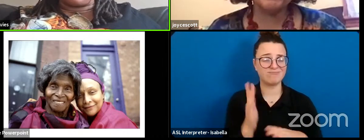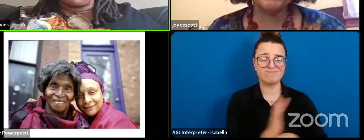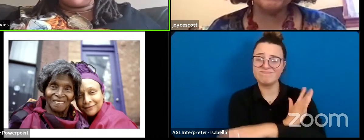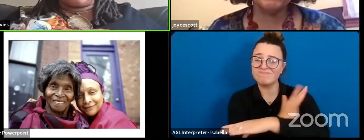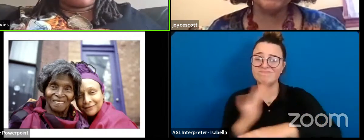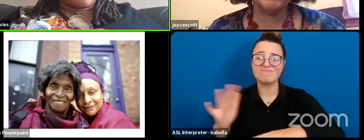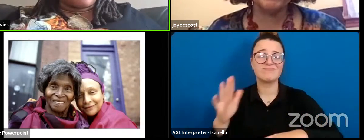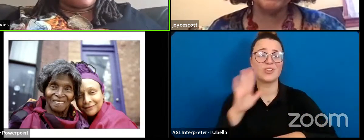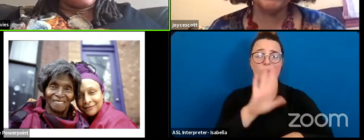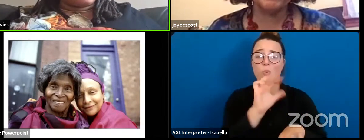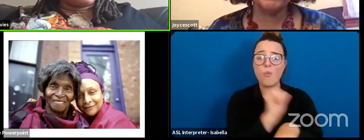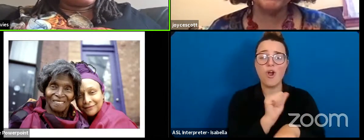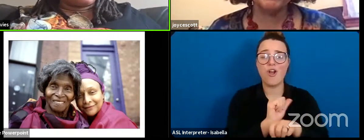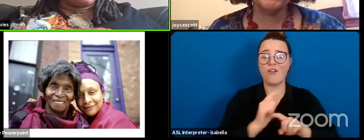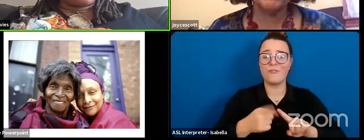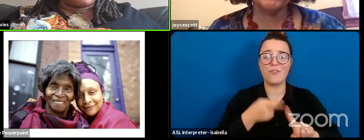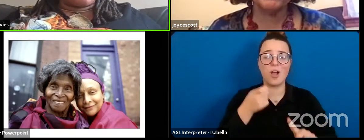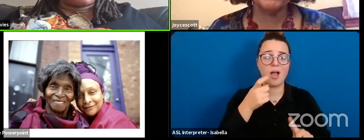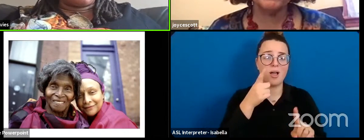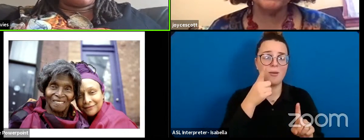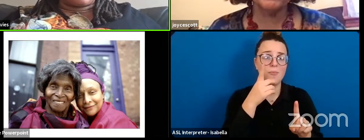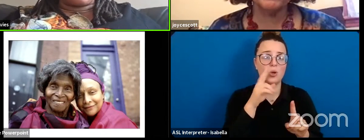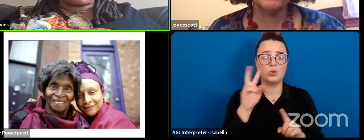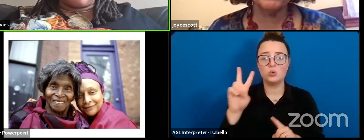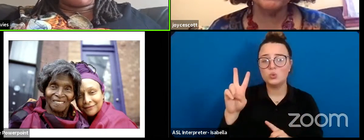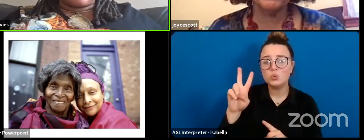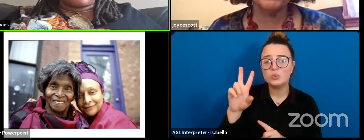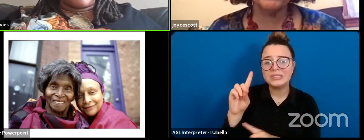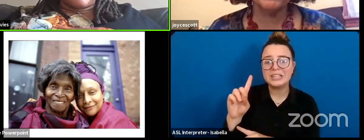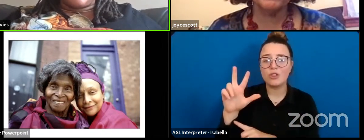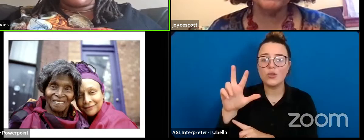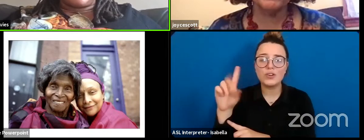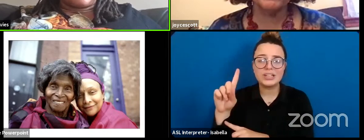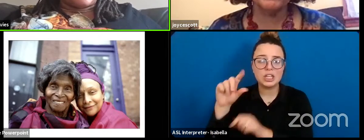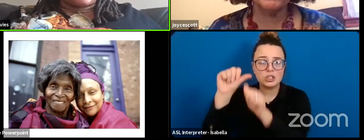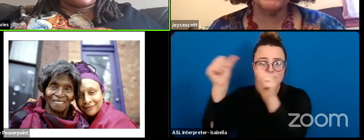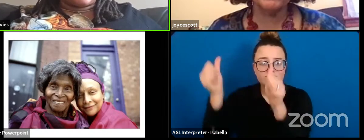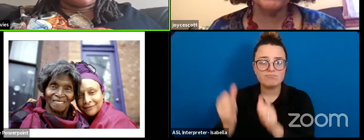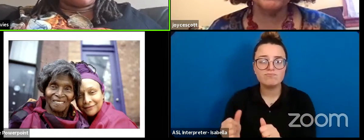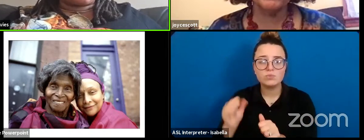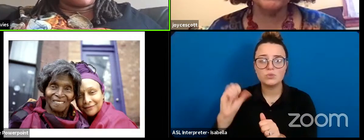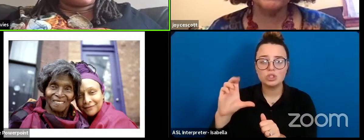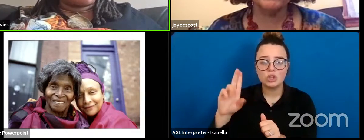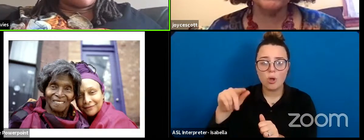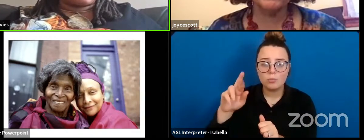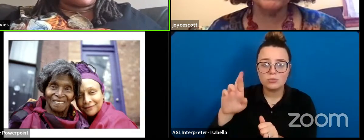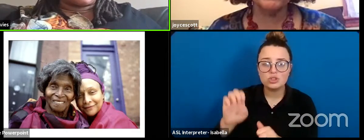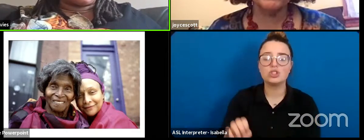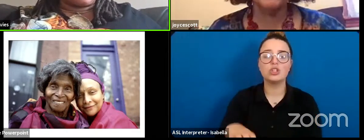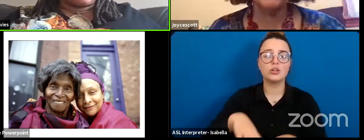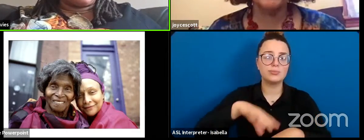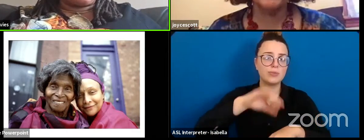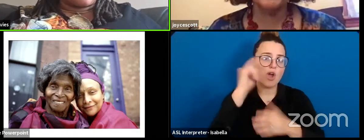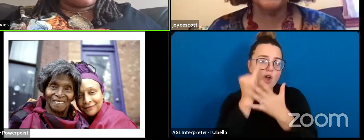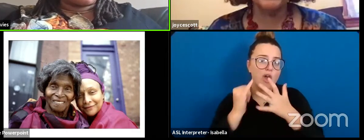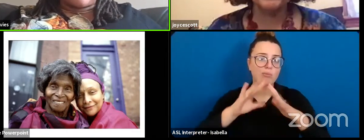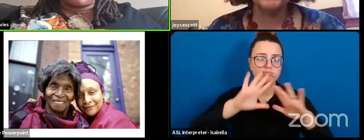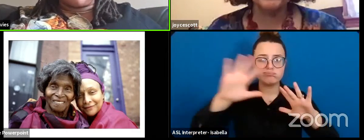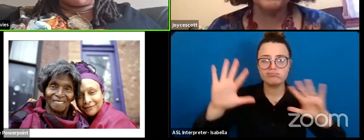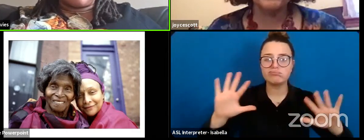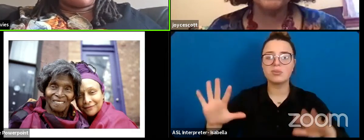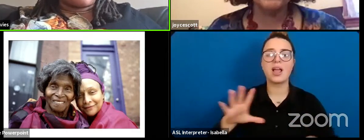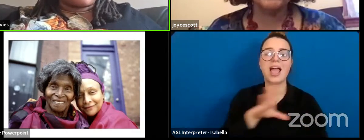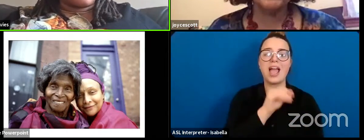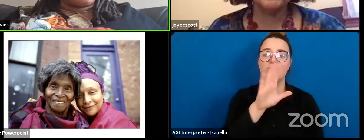ranging from intricate jewelry to 2- and 3-dimensional figurative sculptures, installations, and her most recent projects, which integrate